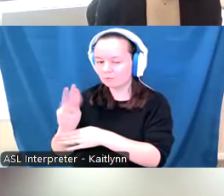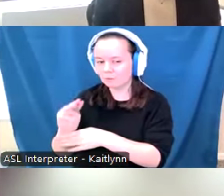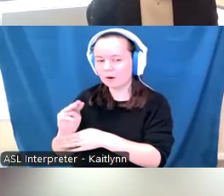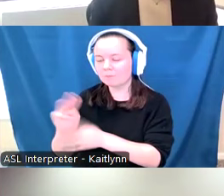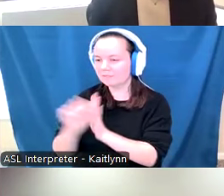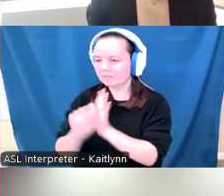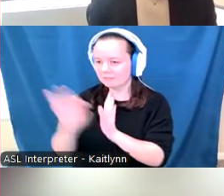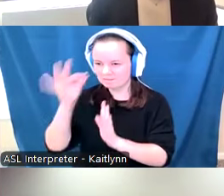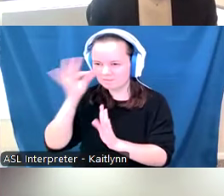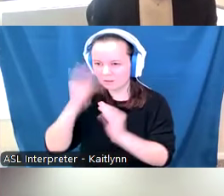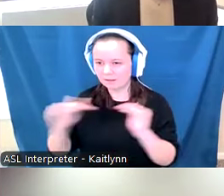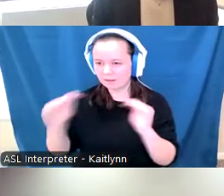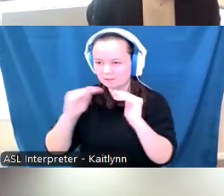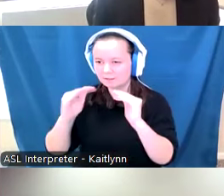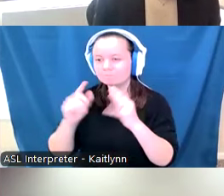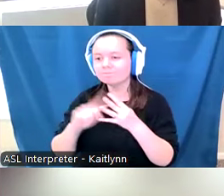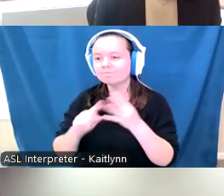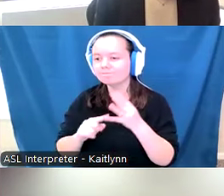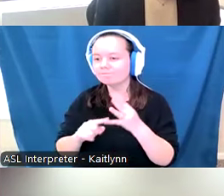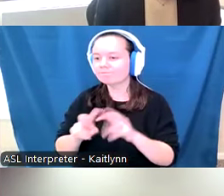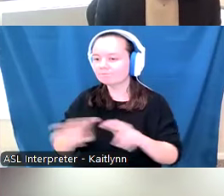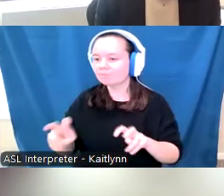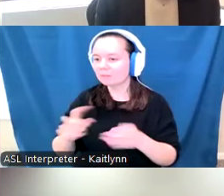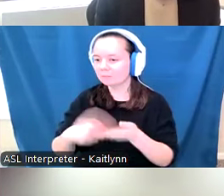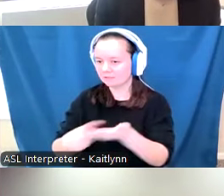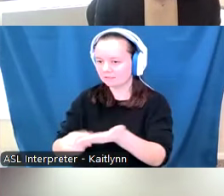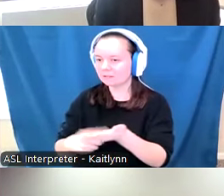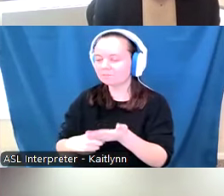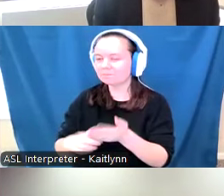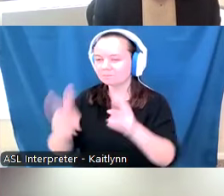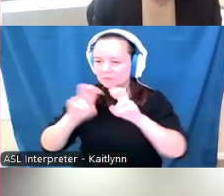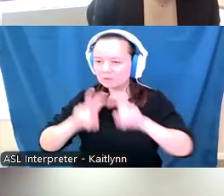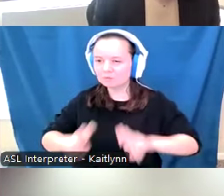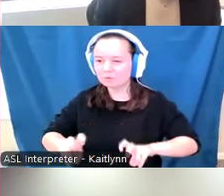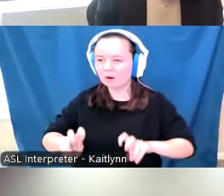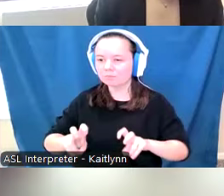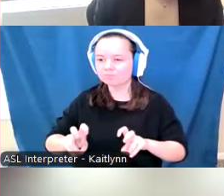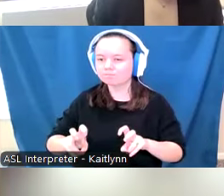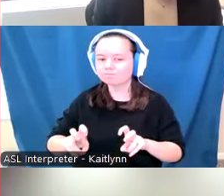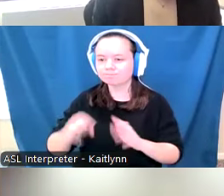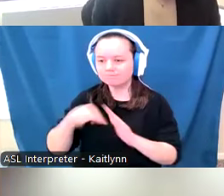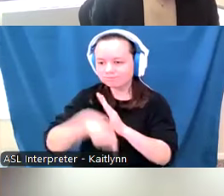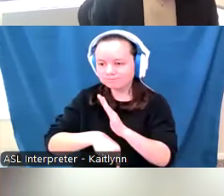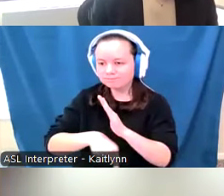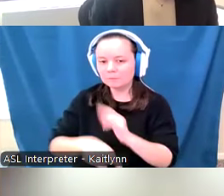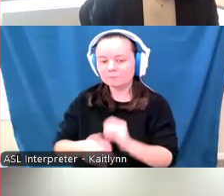finally, we'll transition to a panel discussion to explore some of these topics in more depth. Next slide,